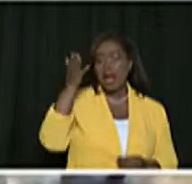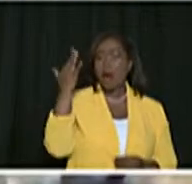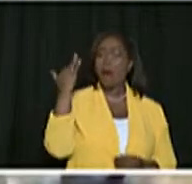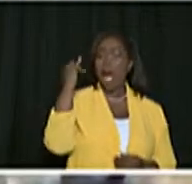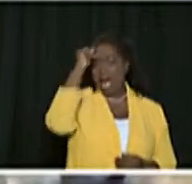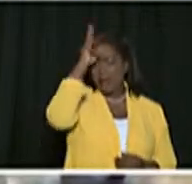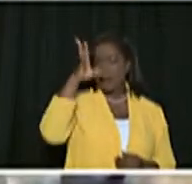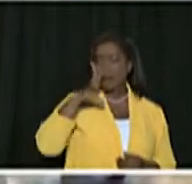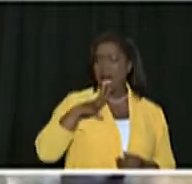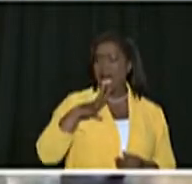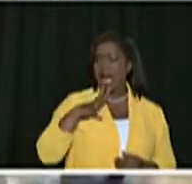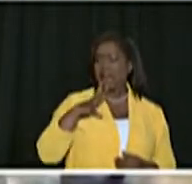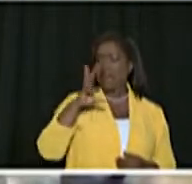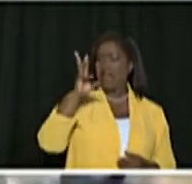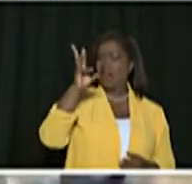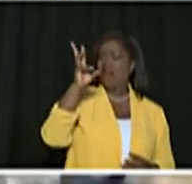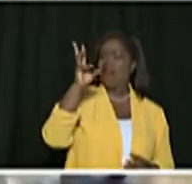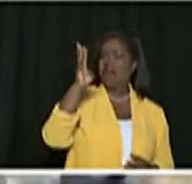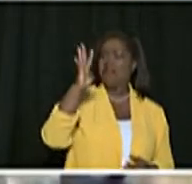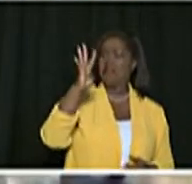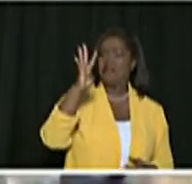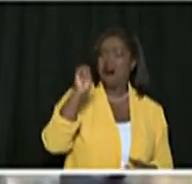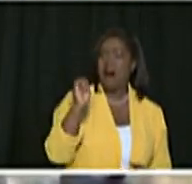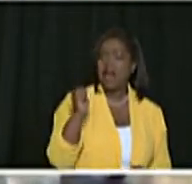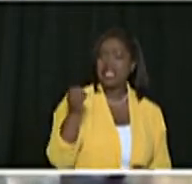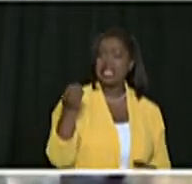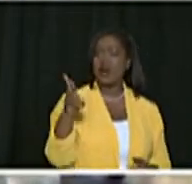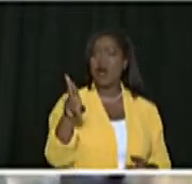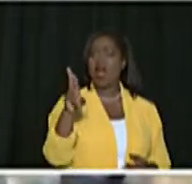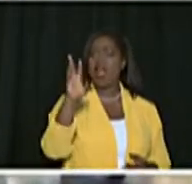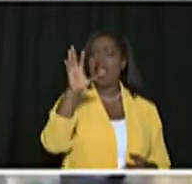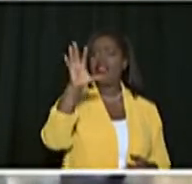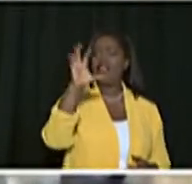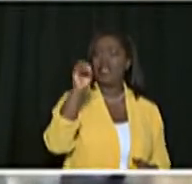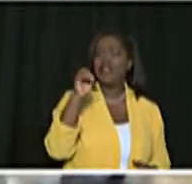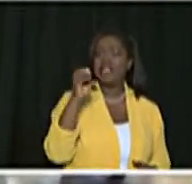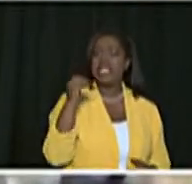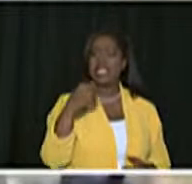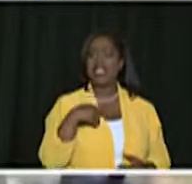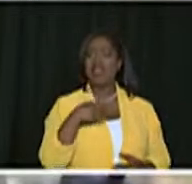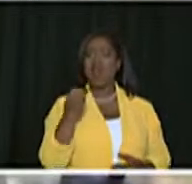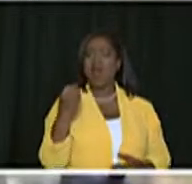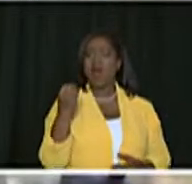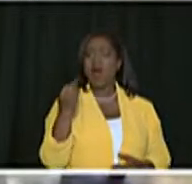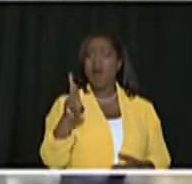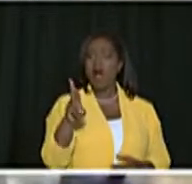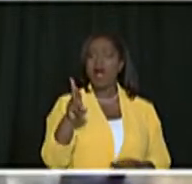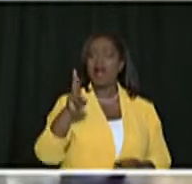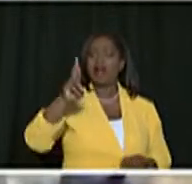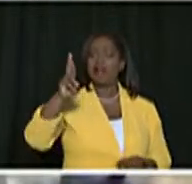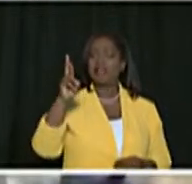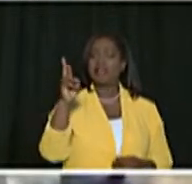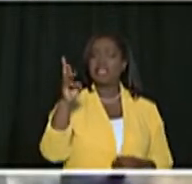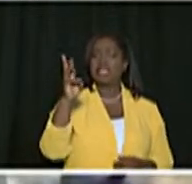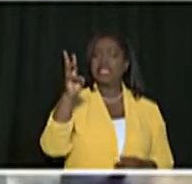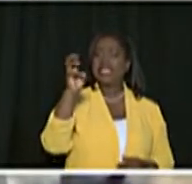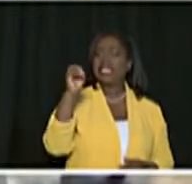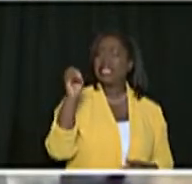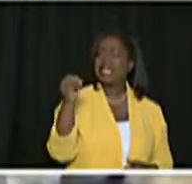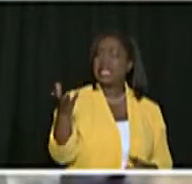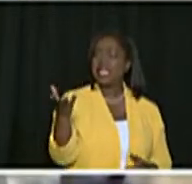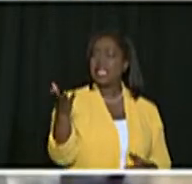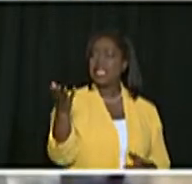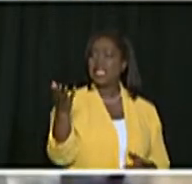40 and 60 be going to have sexual relations with a child of 6 and 7? Because they feel if I go with a young